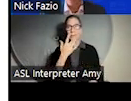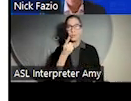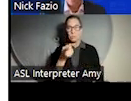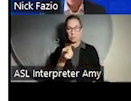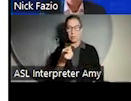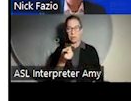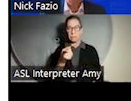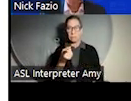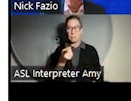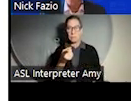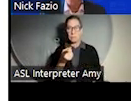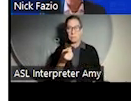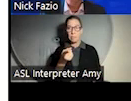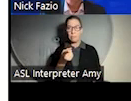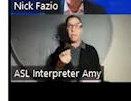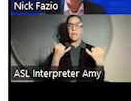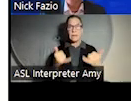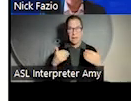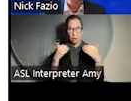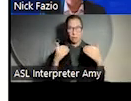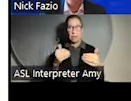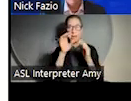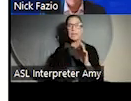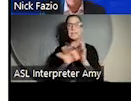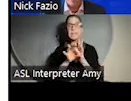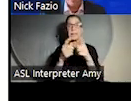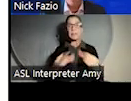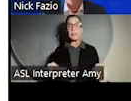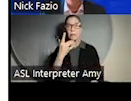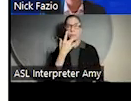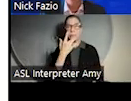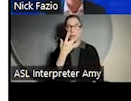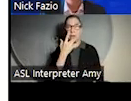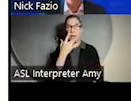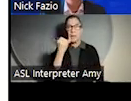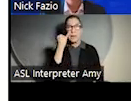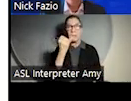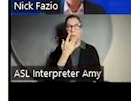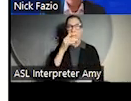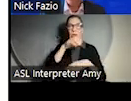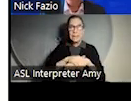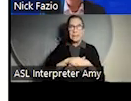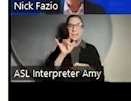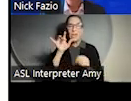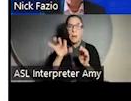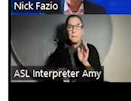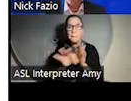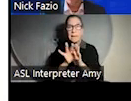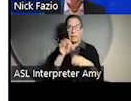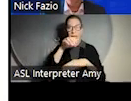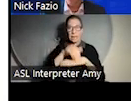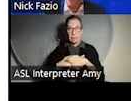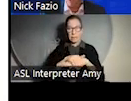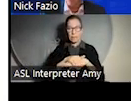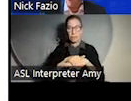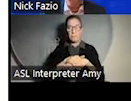meeting in. Please do so now and select the language you'd like to listen in, even if that language is English. Finally, if you